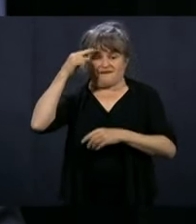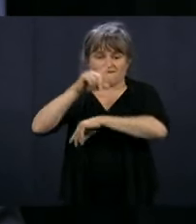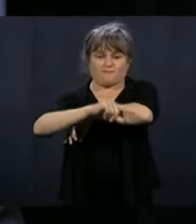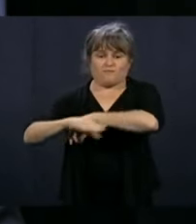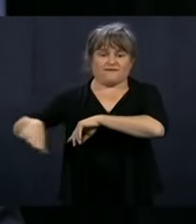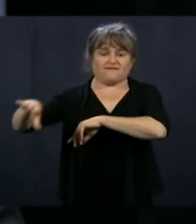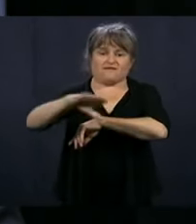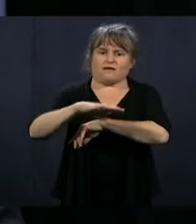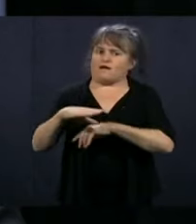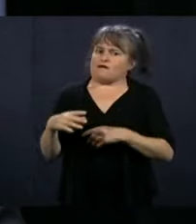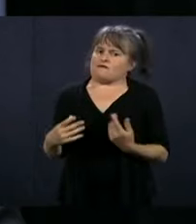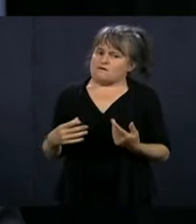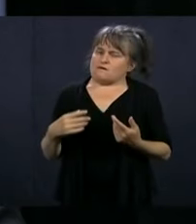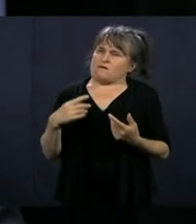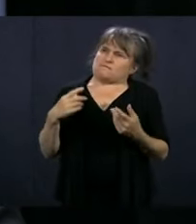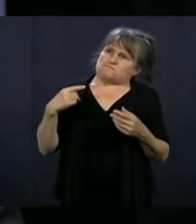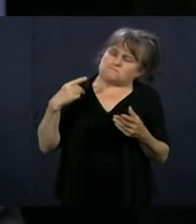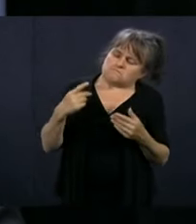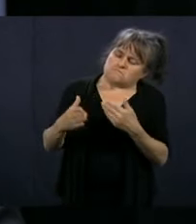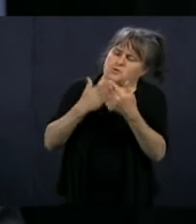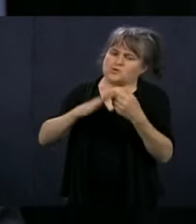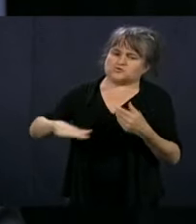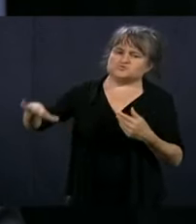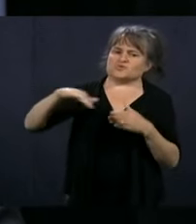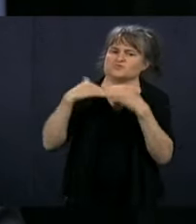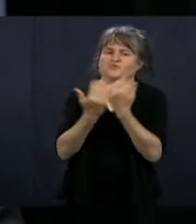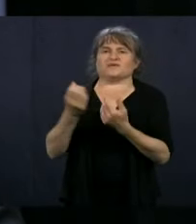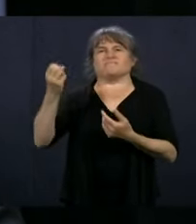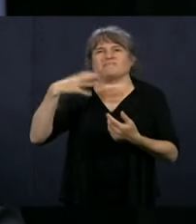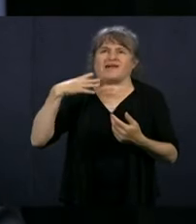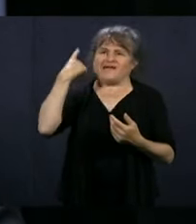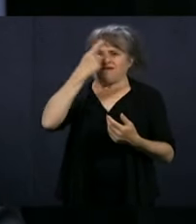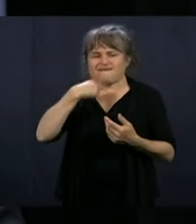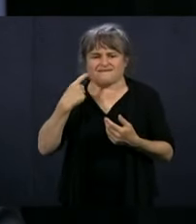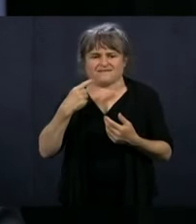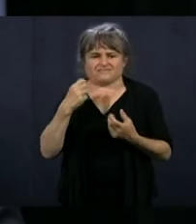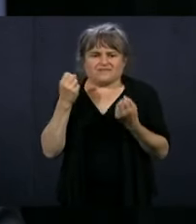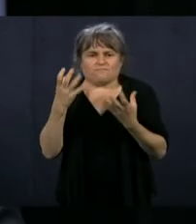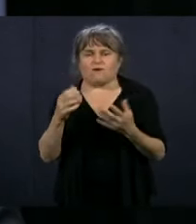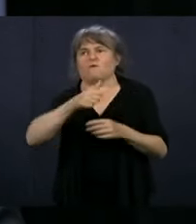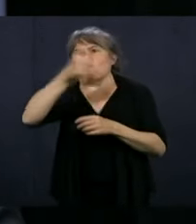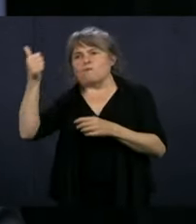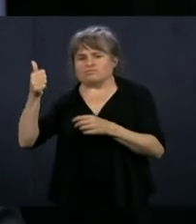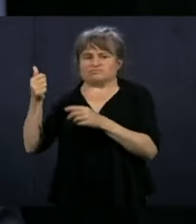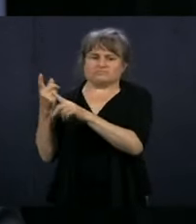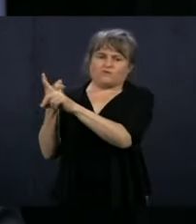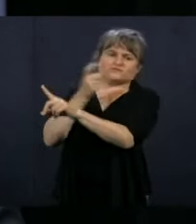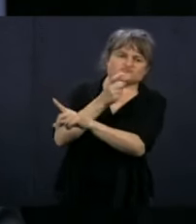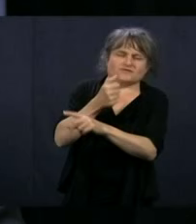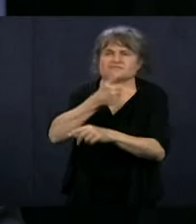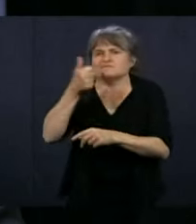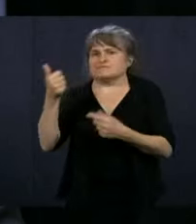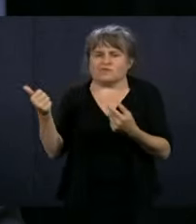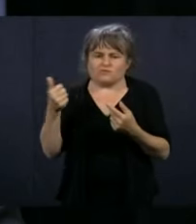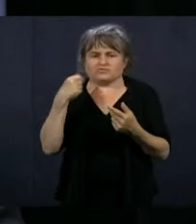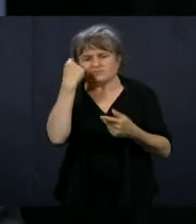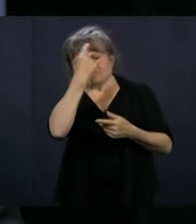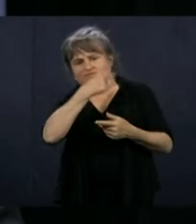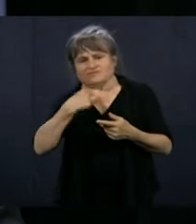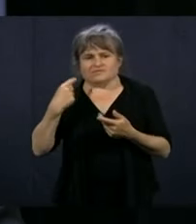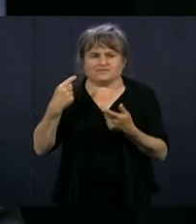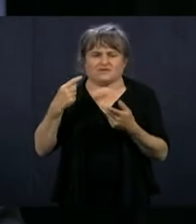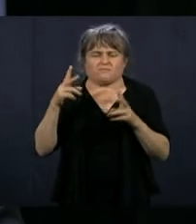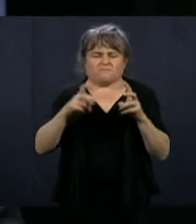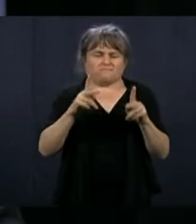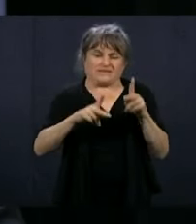diversity, for example, in the public sector. You said that most positions were in Quebec and there are fewer